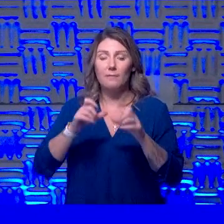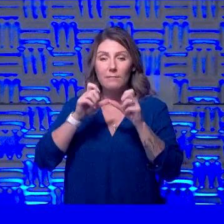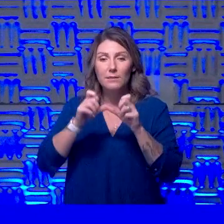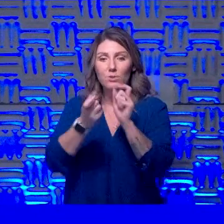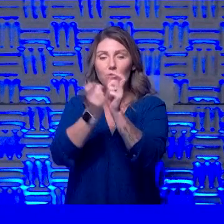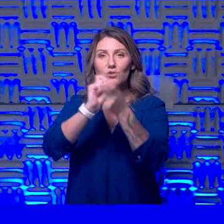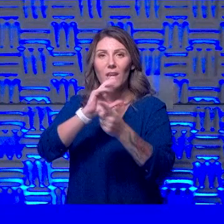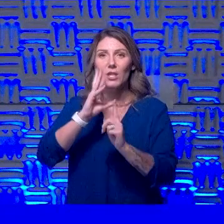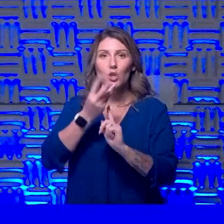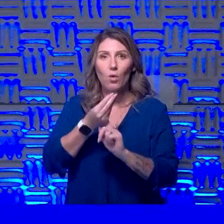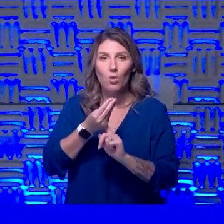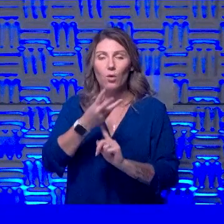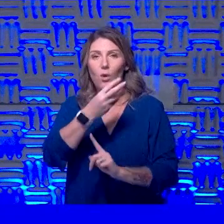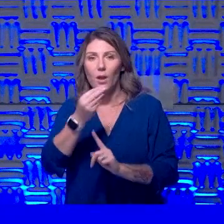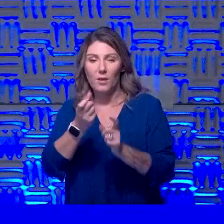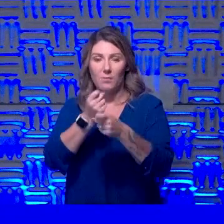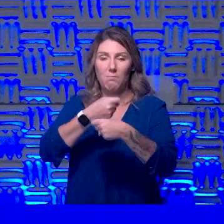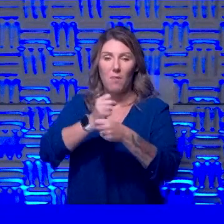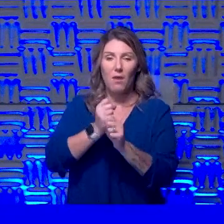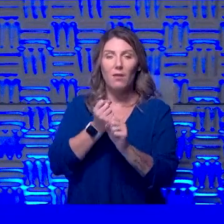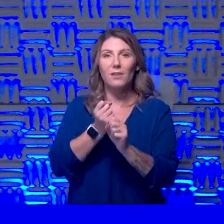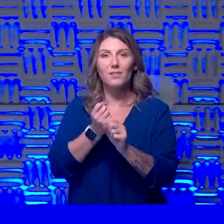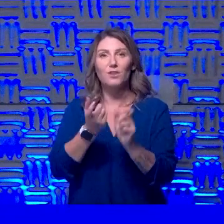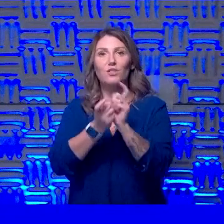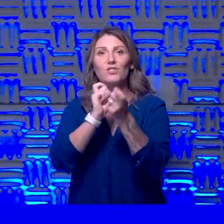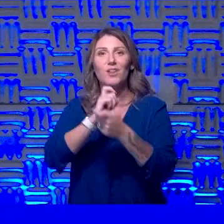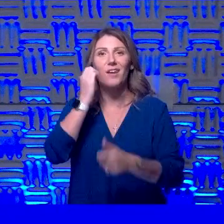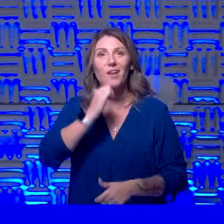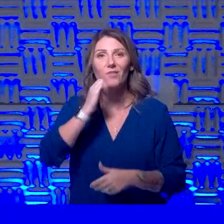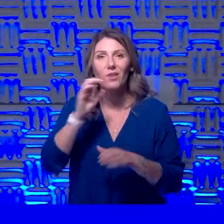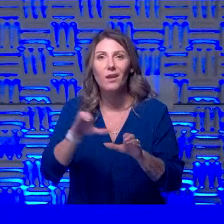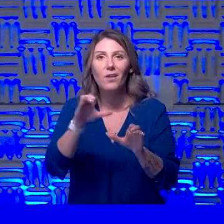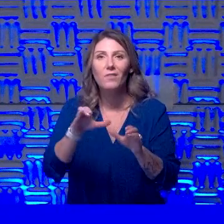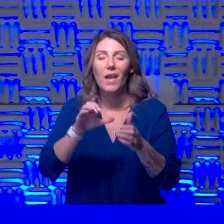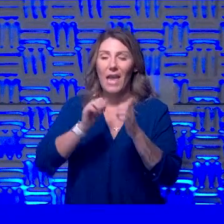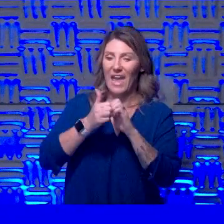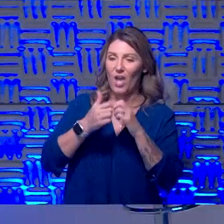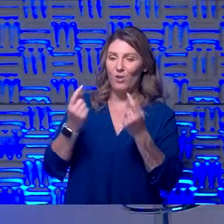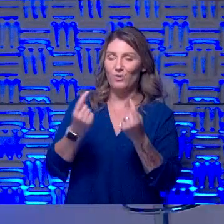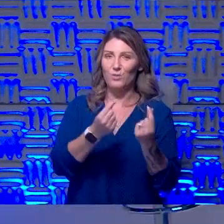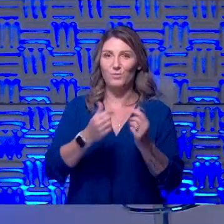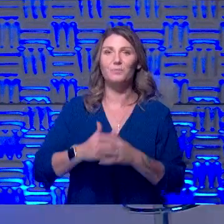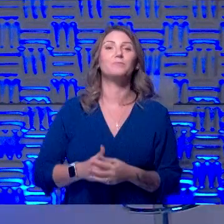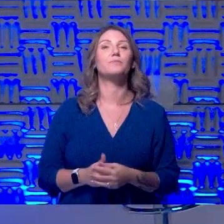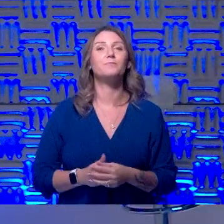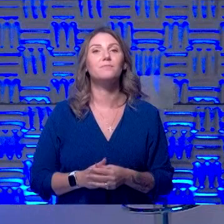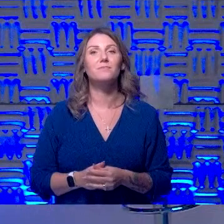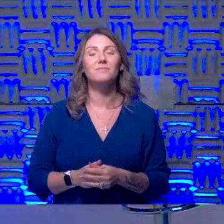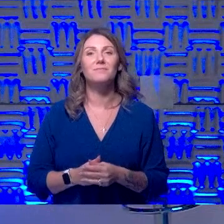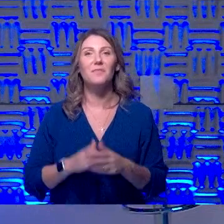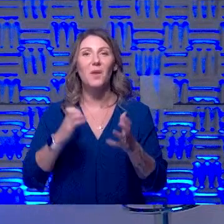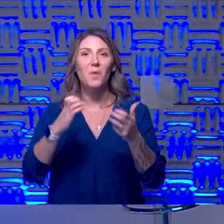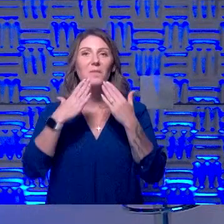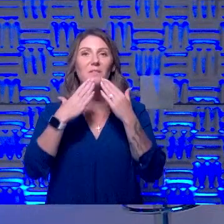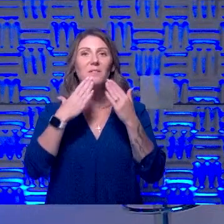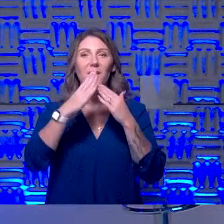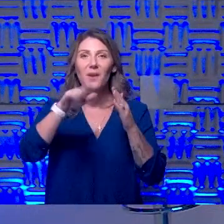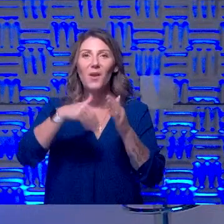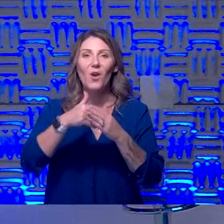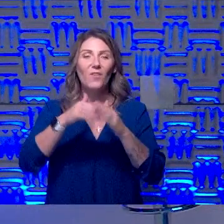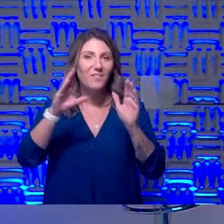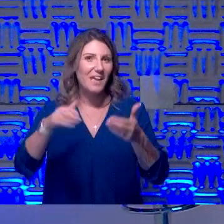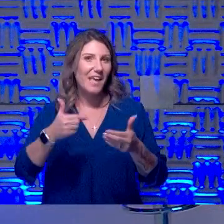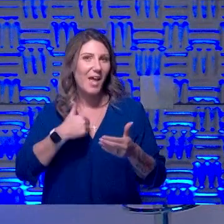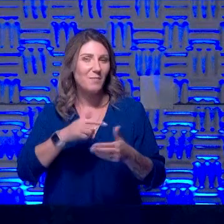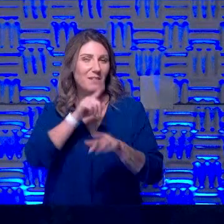our culture and make those changes in our daily activities and what we do and how we go about doing that. I want to thank all of our guests. I'm going to